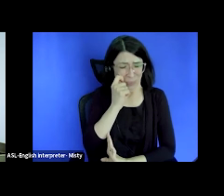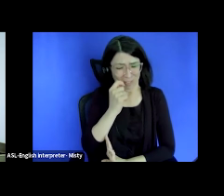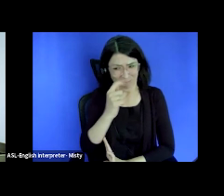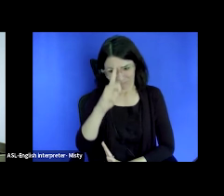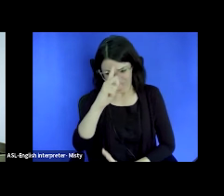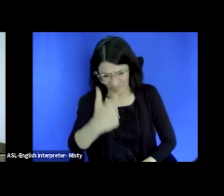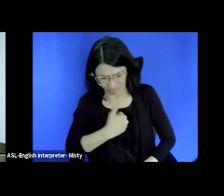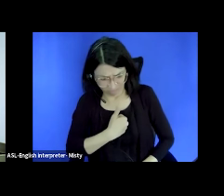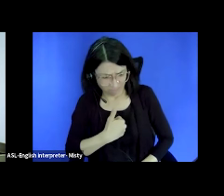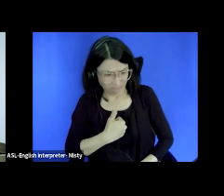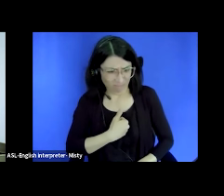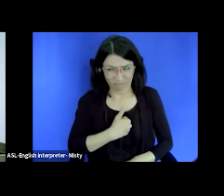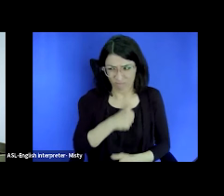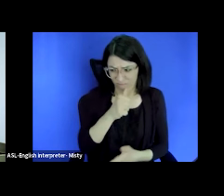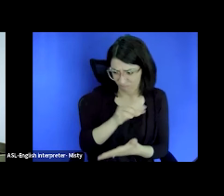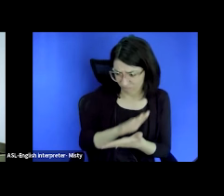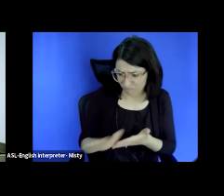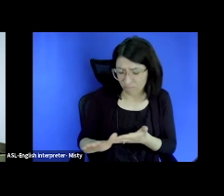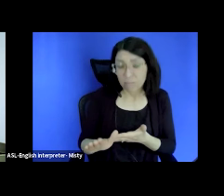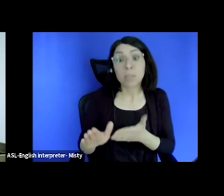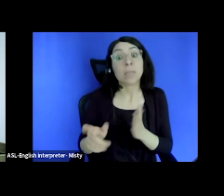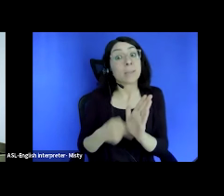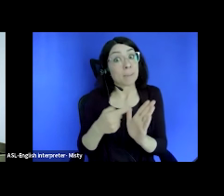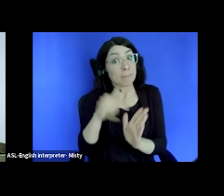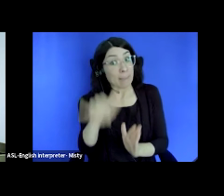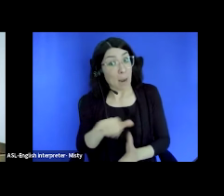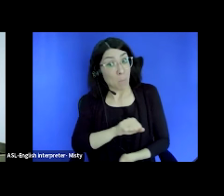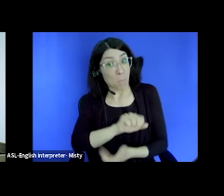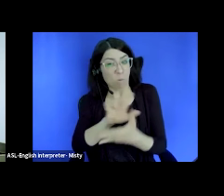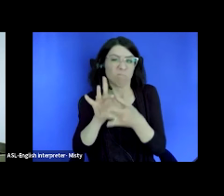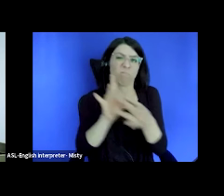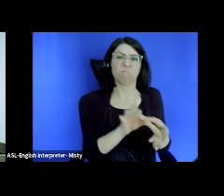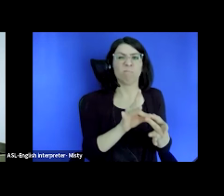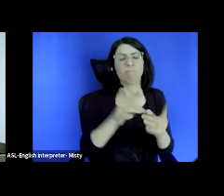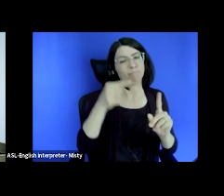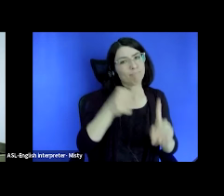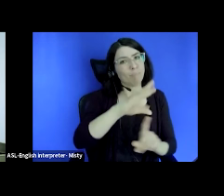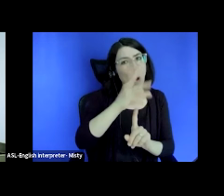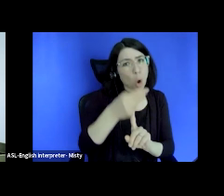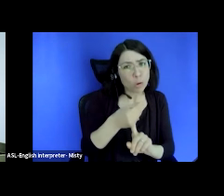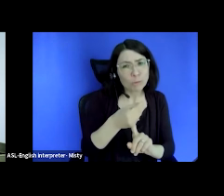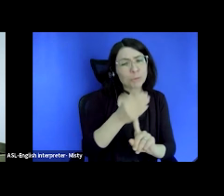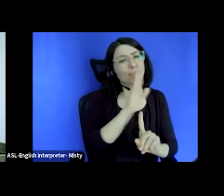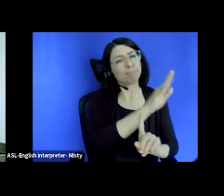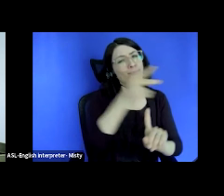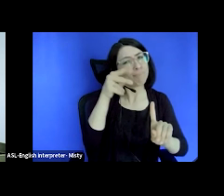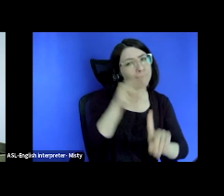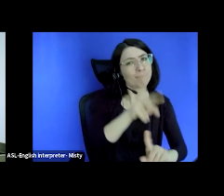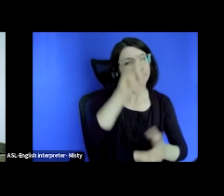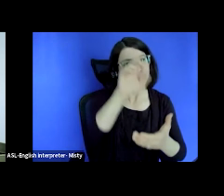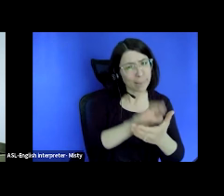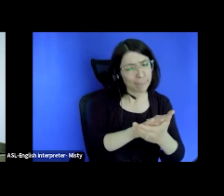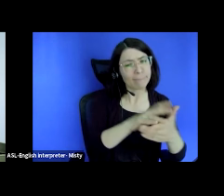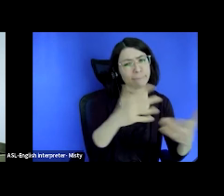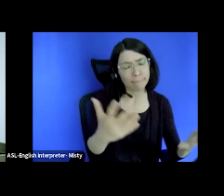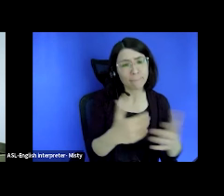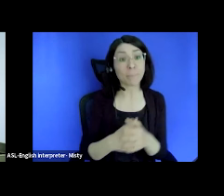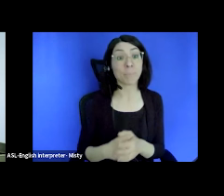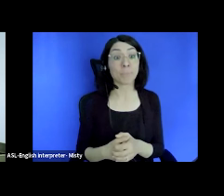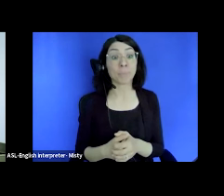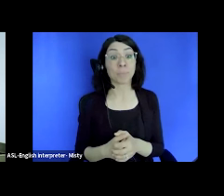that's normal in certain cultures, or a perceived belief. Okay. I have no right to change